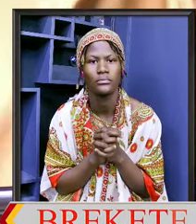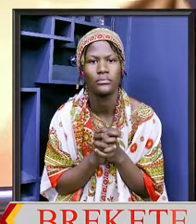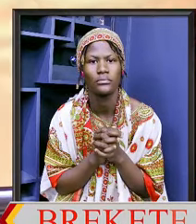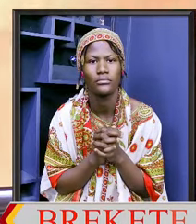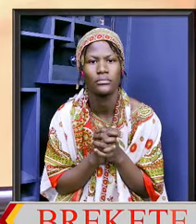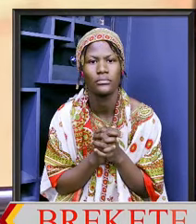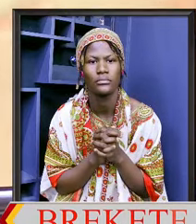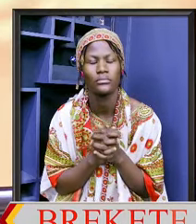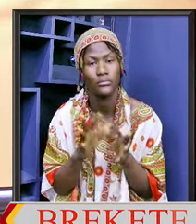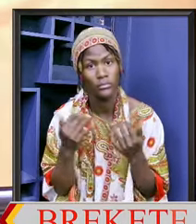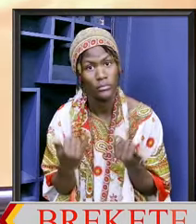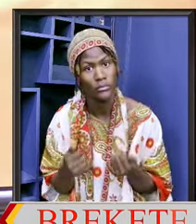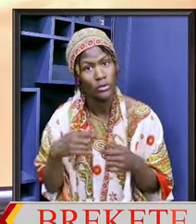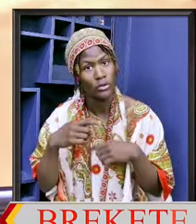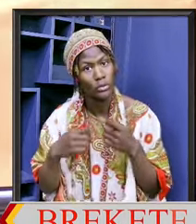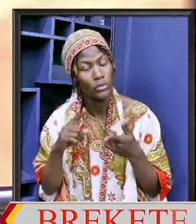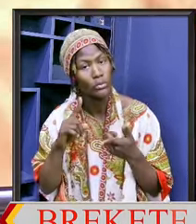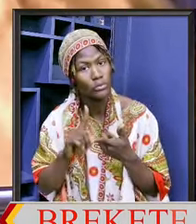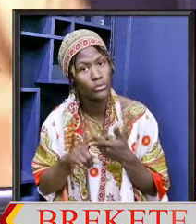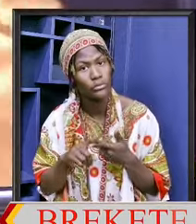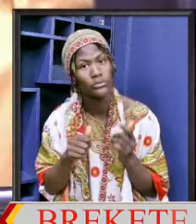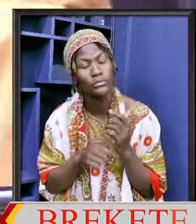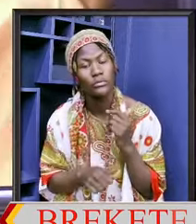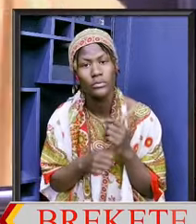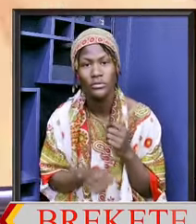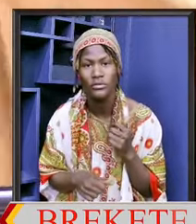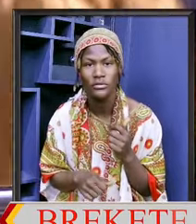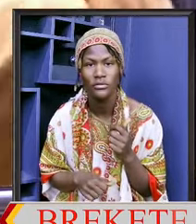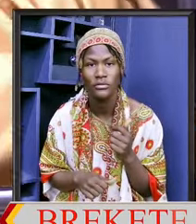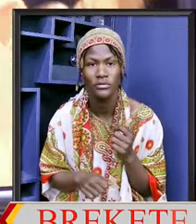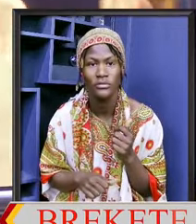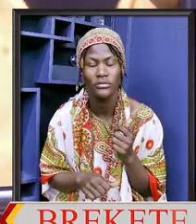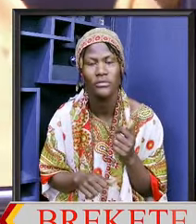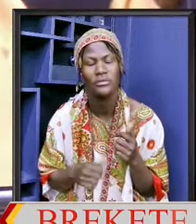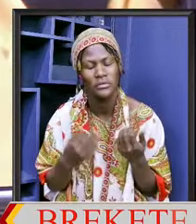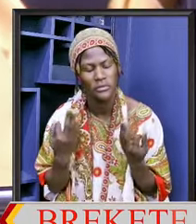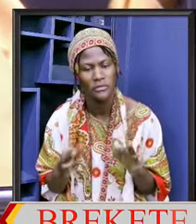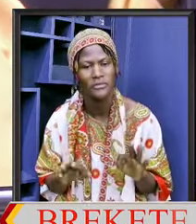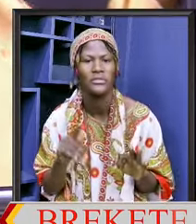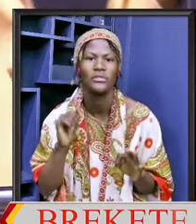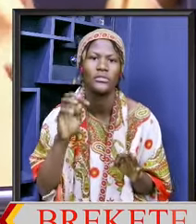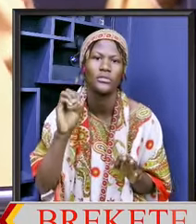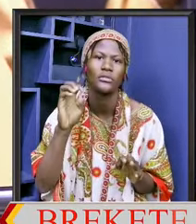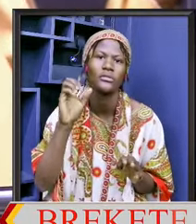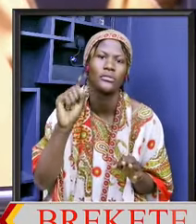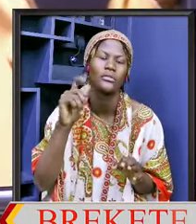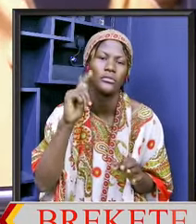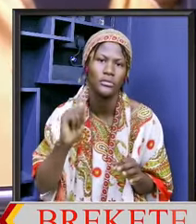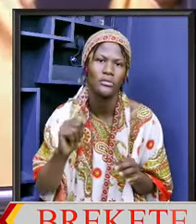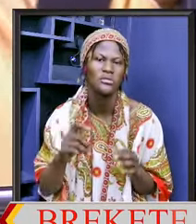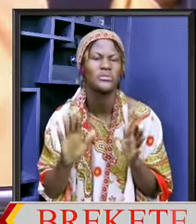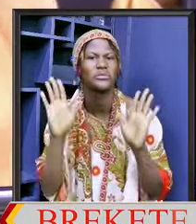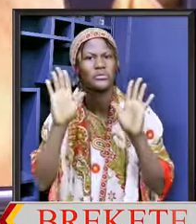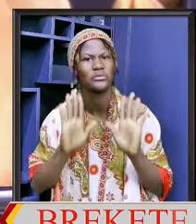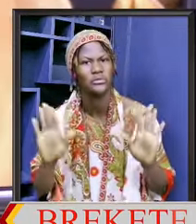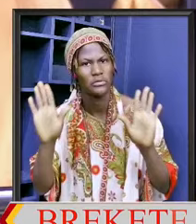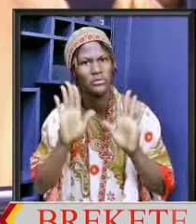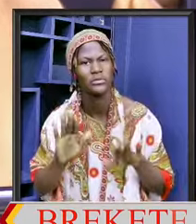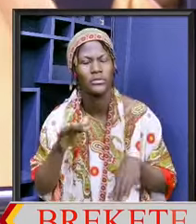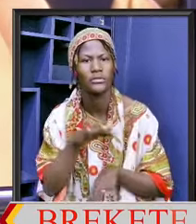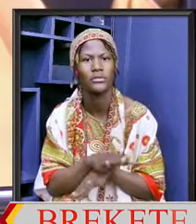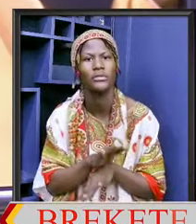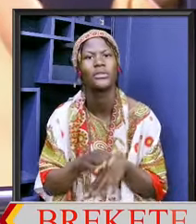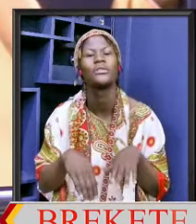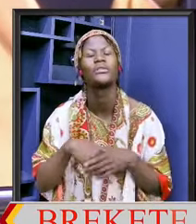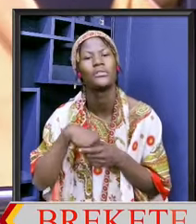You don't feel go toilet now? Now after we do test, do everything. Now even on Sunday night, now